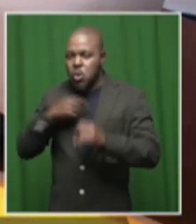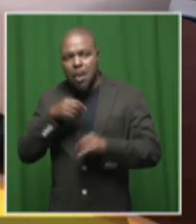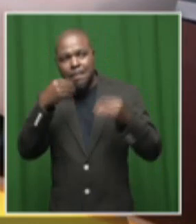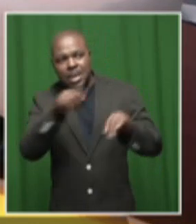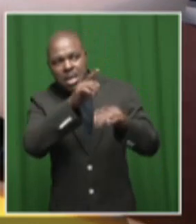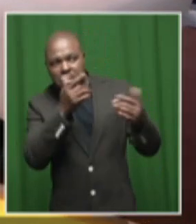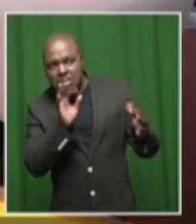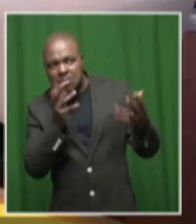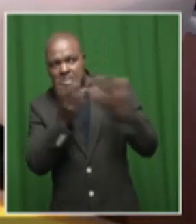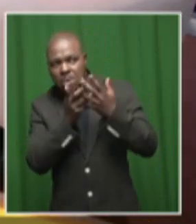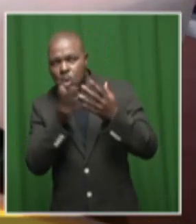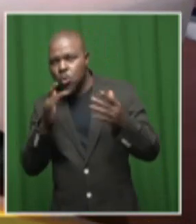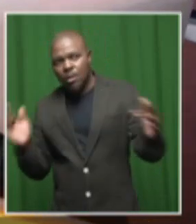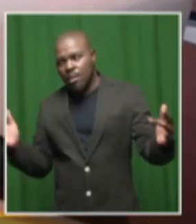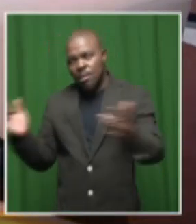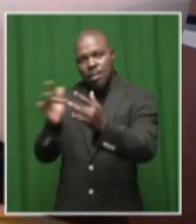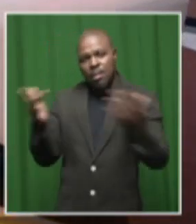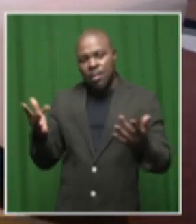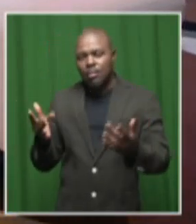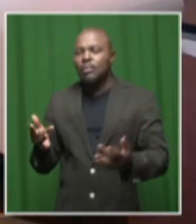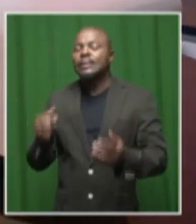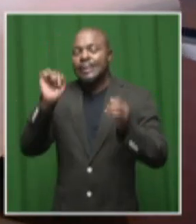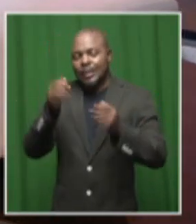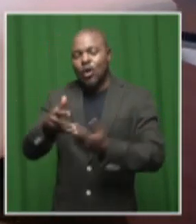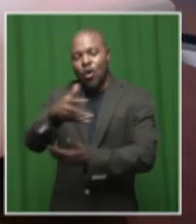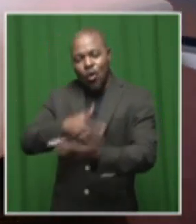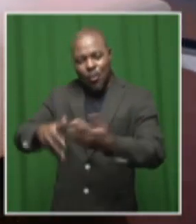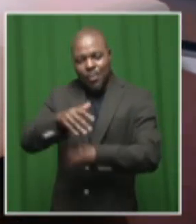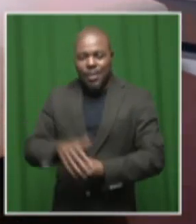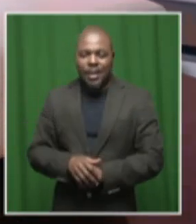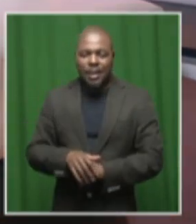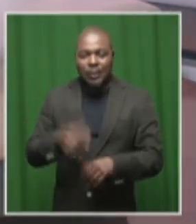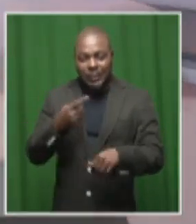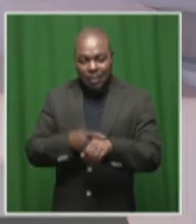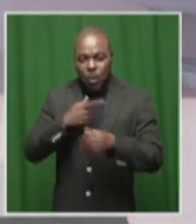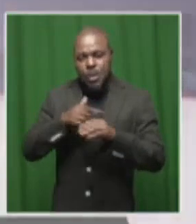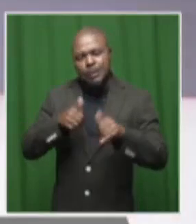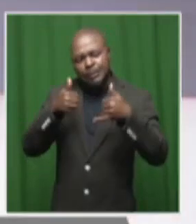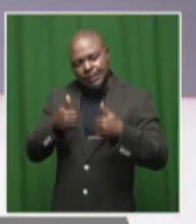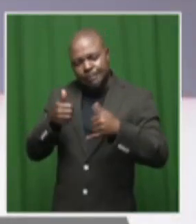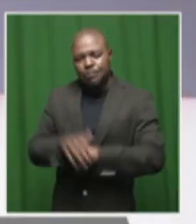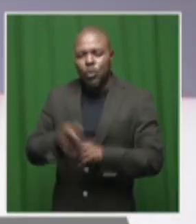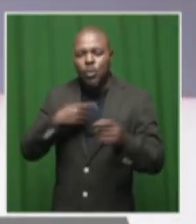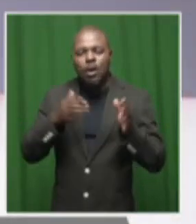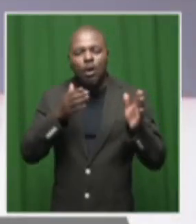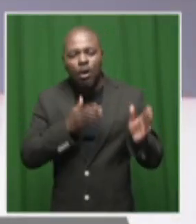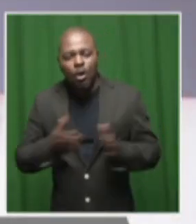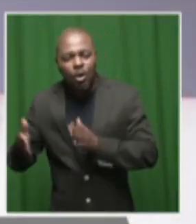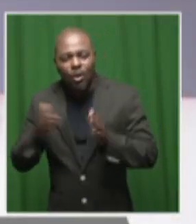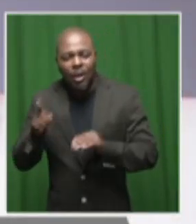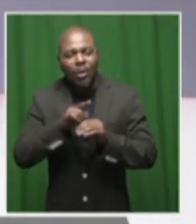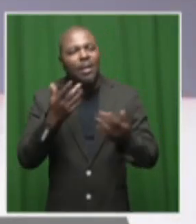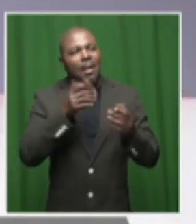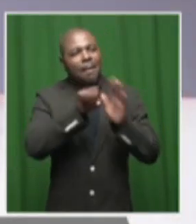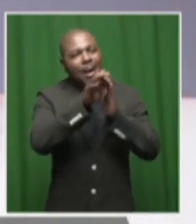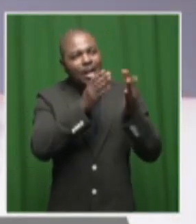business? It's a combination. Okay. Either of that works for us. We actively sit and we organize, market